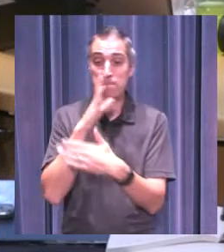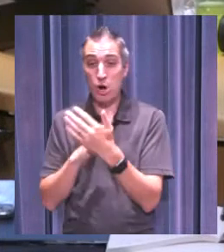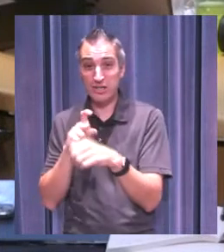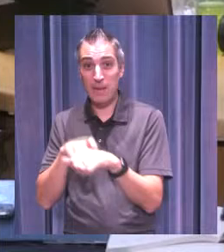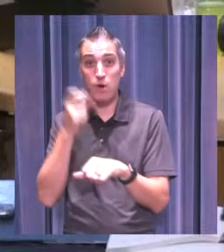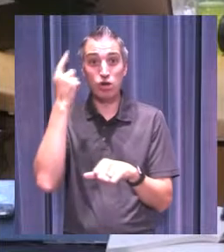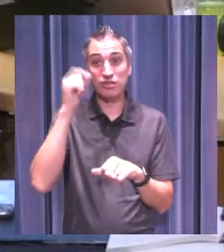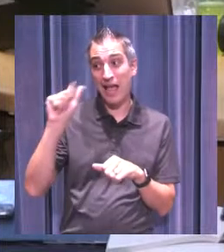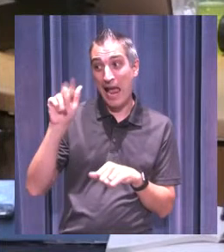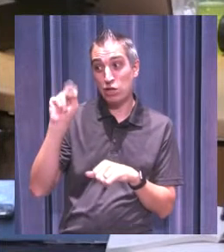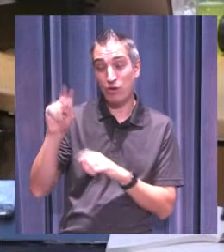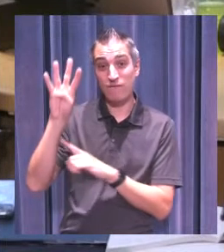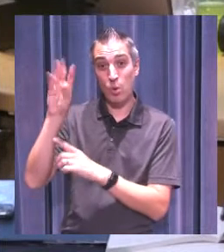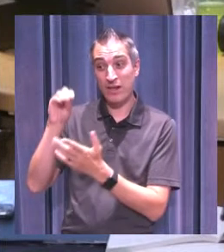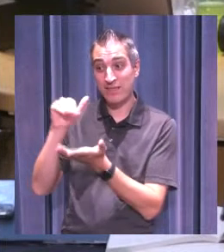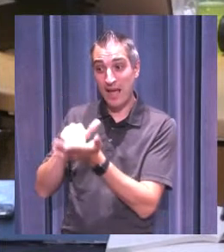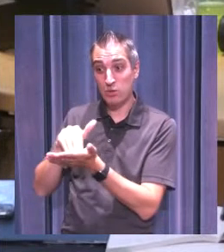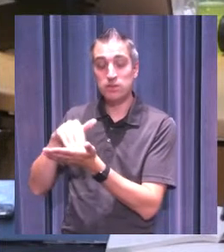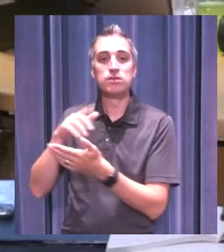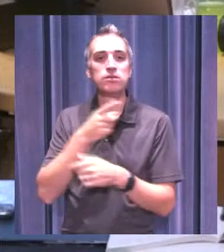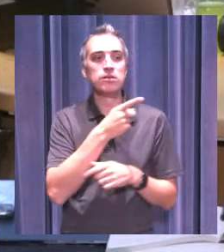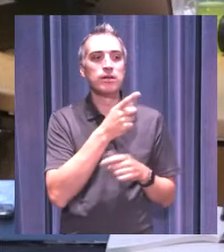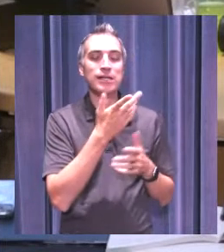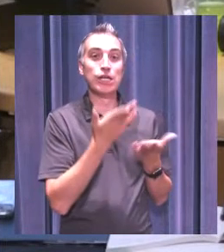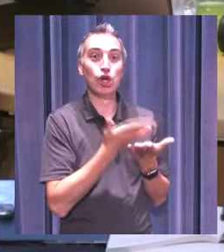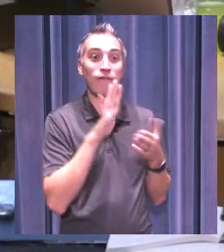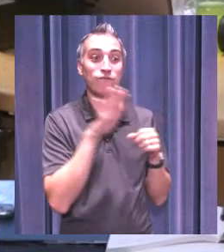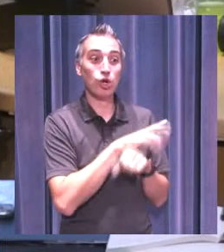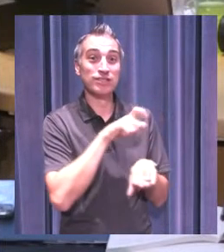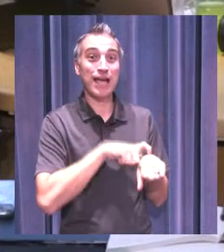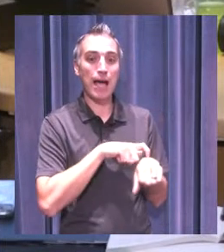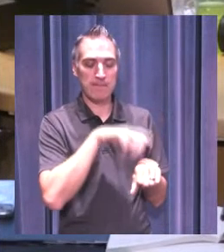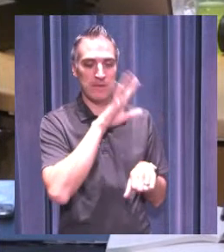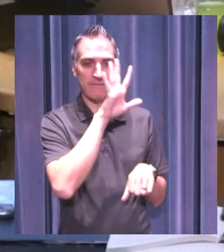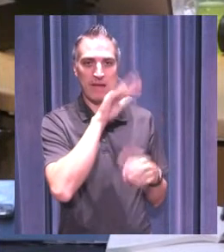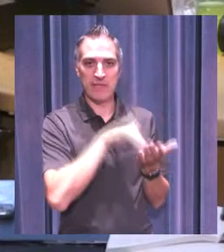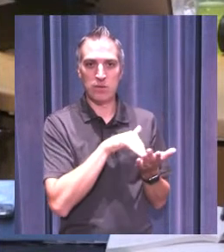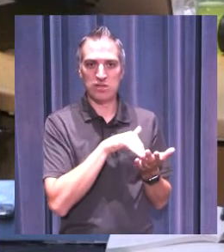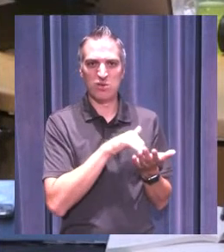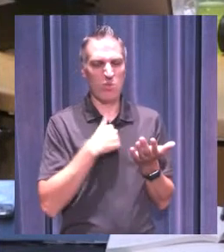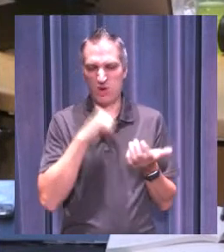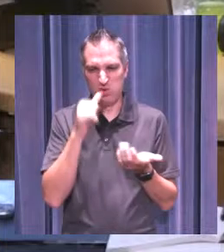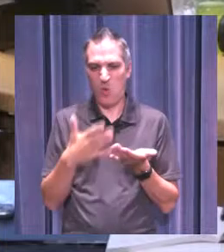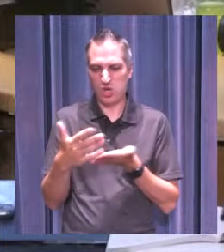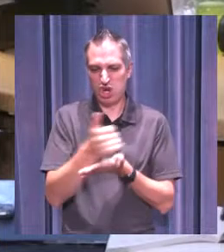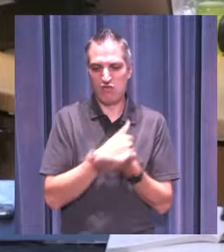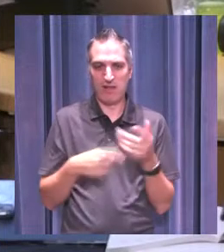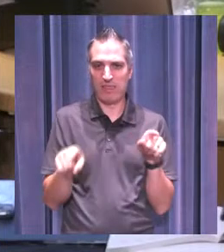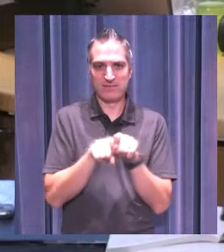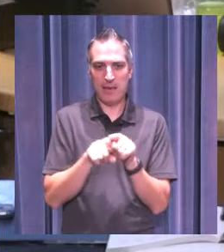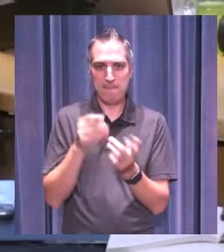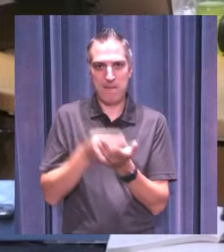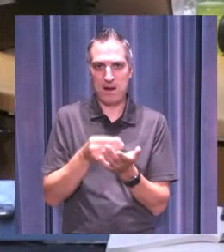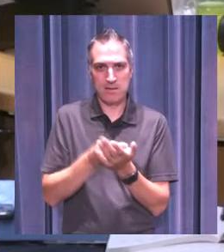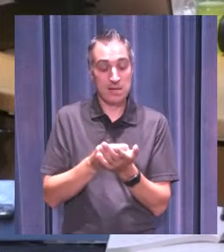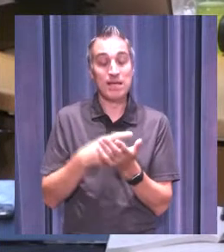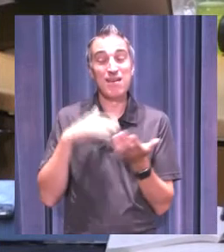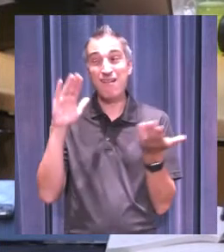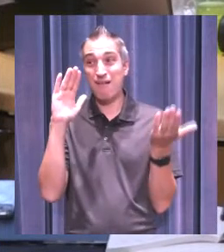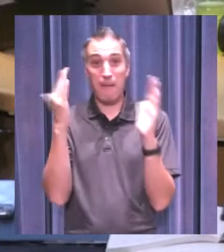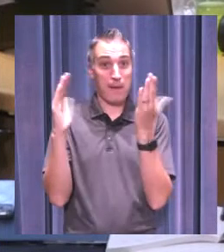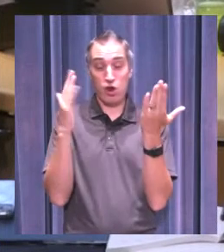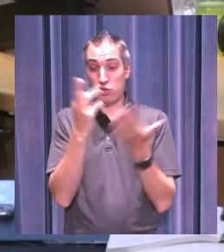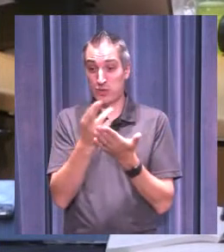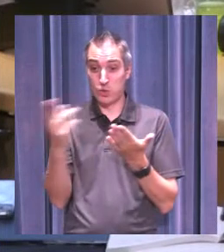$40,000 a year. At Mott, full-time tuition is $5,000. We don't generate the same revenue. Comparing the resources